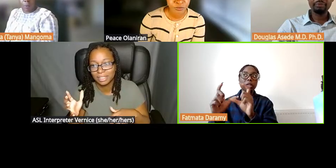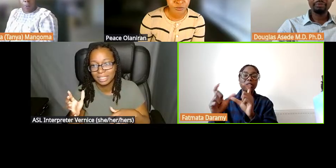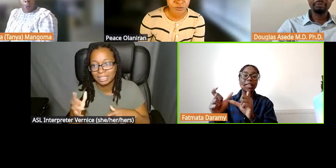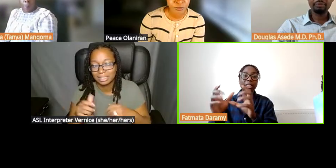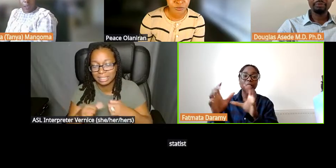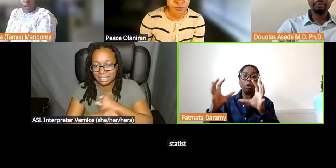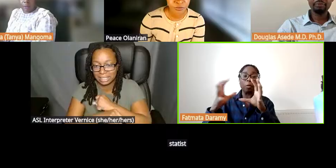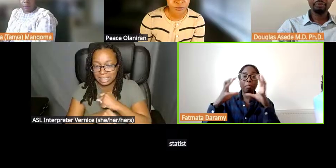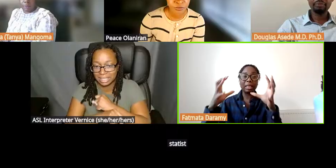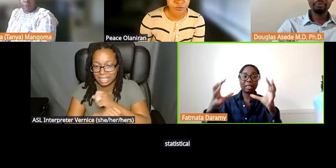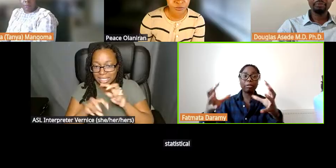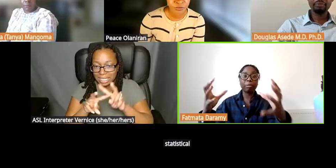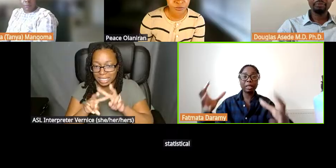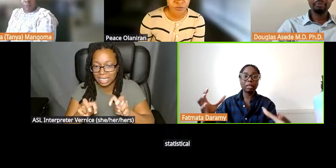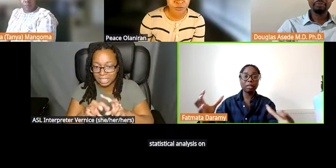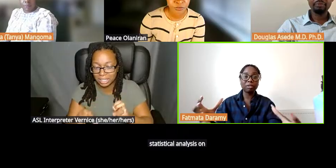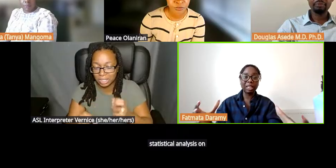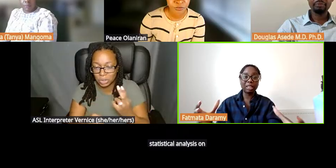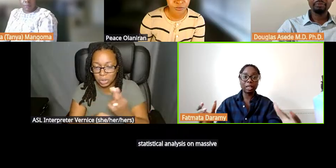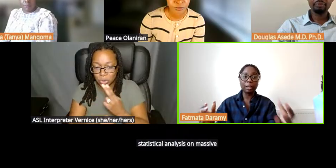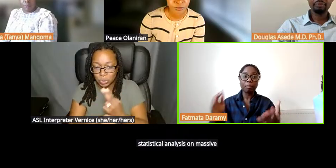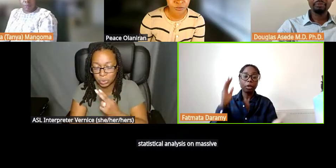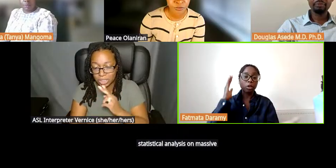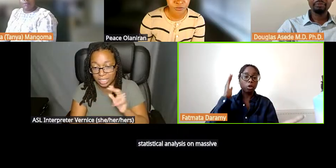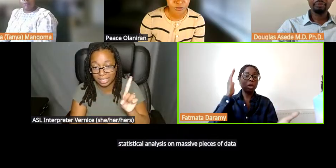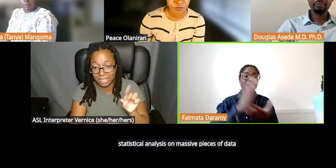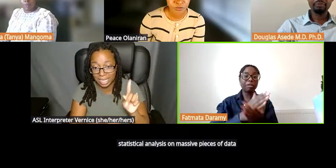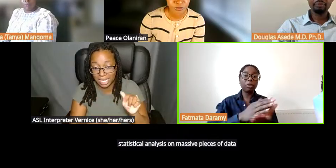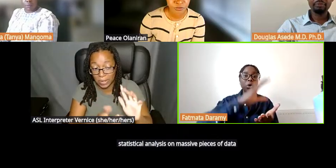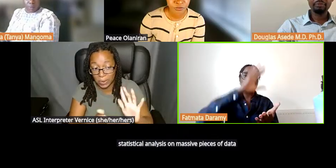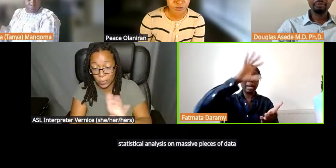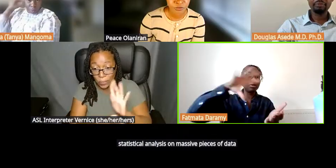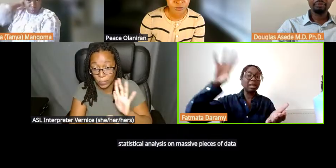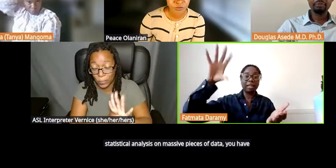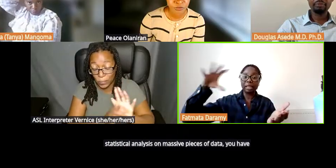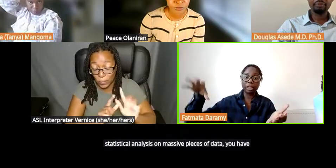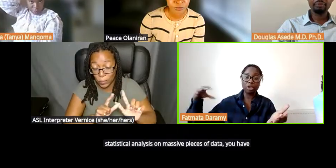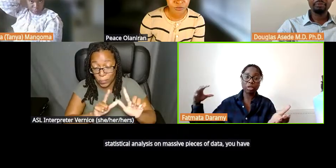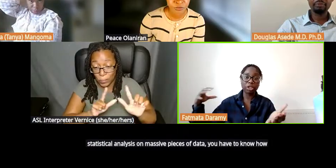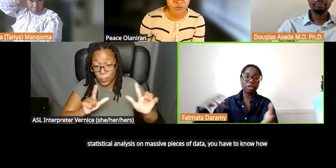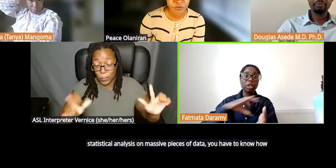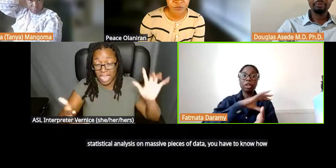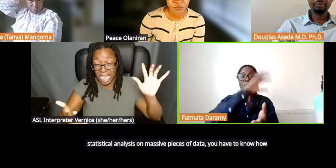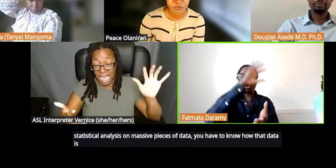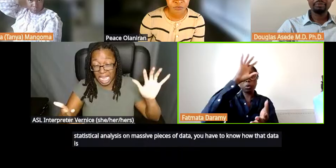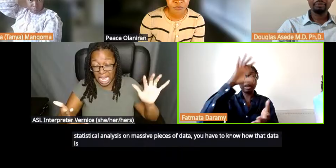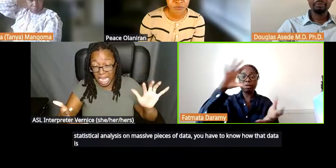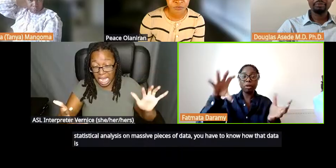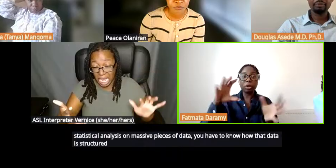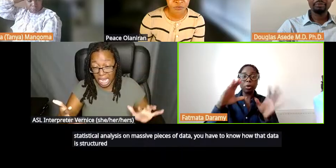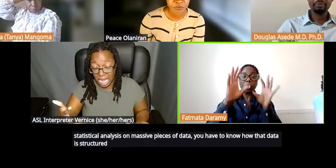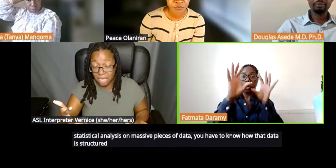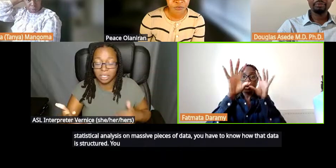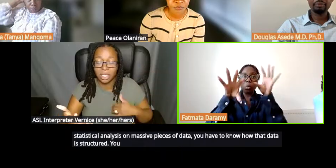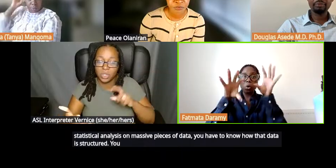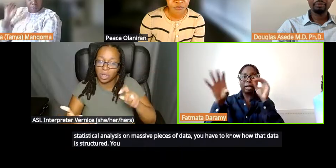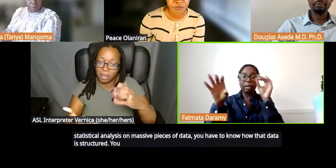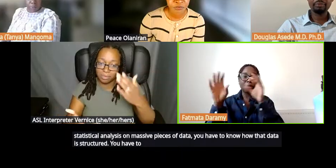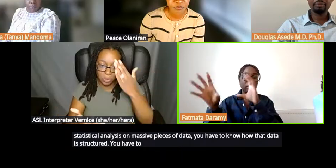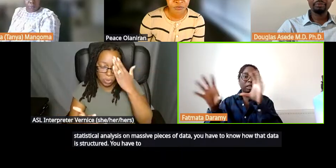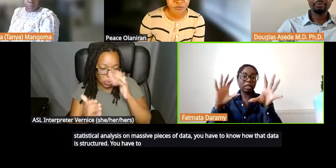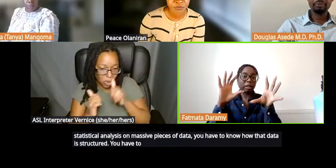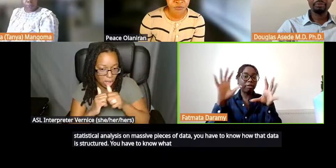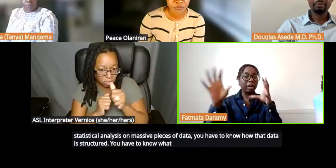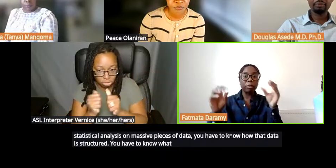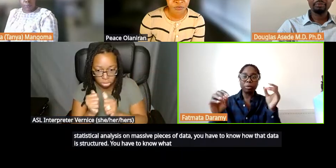statistical analysis on massive pieces of data. You have to know how that data is structured. You have to know what kind